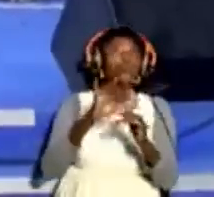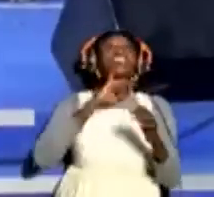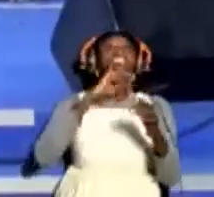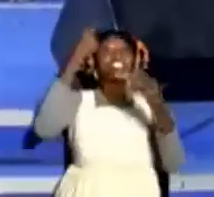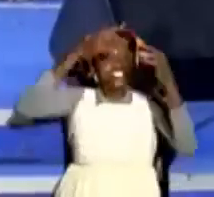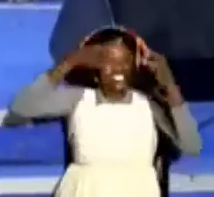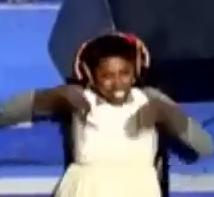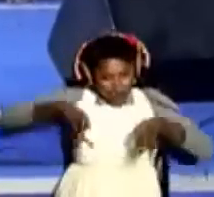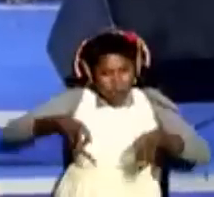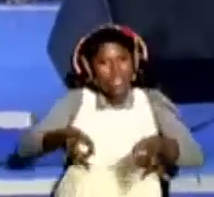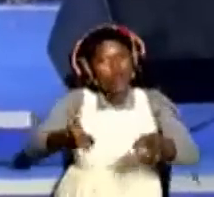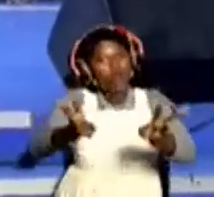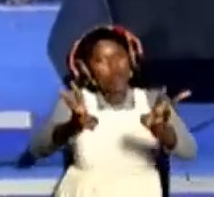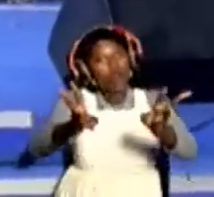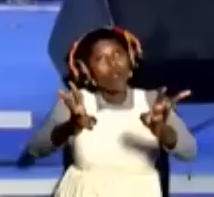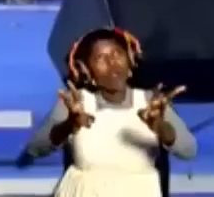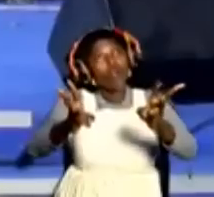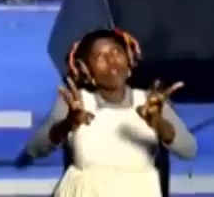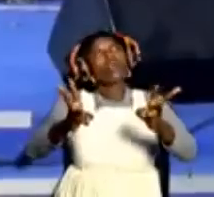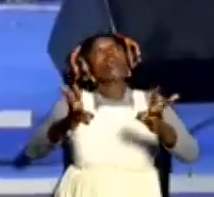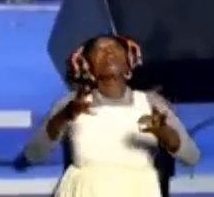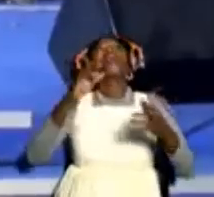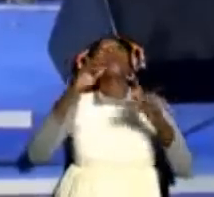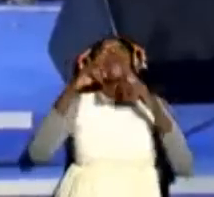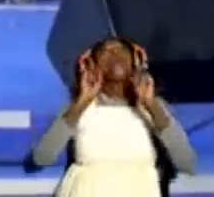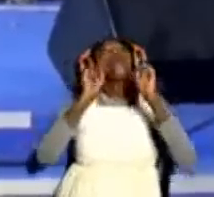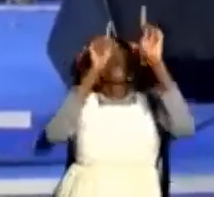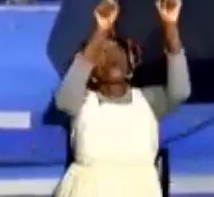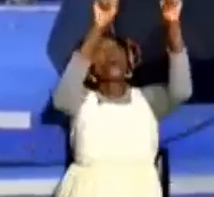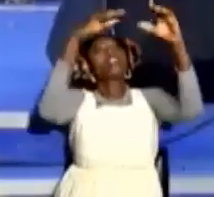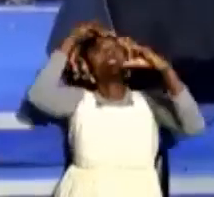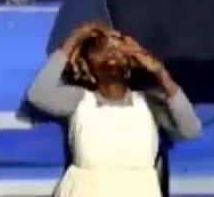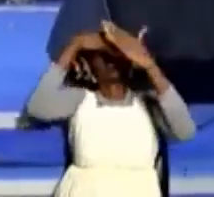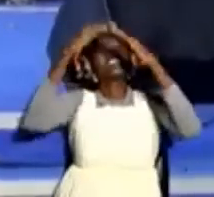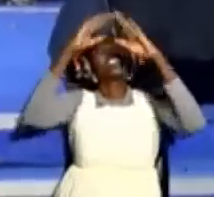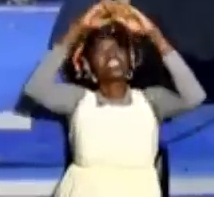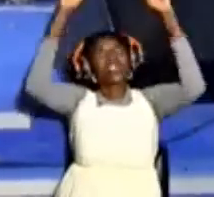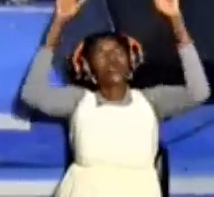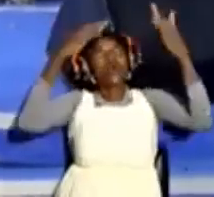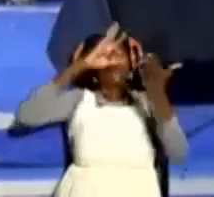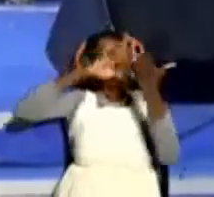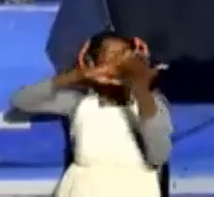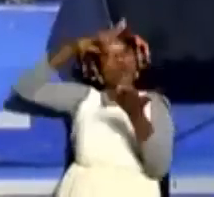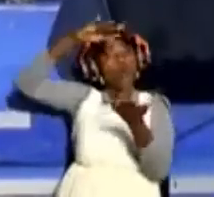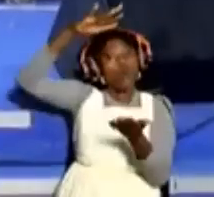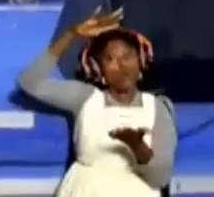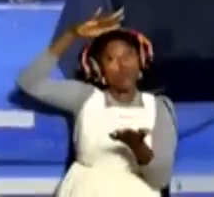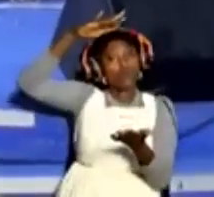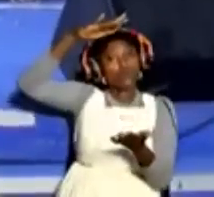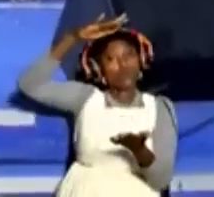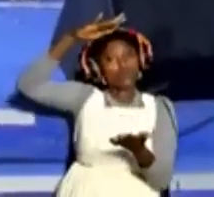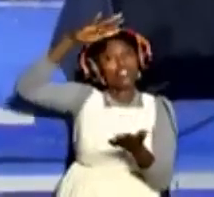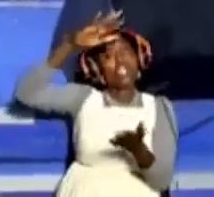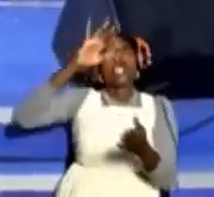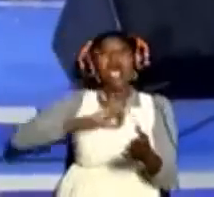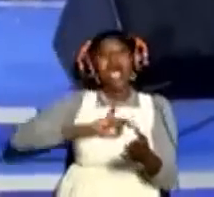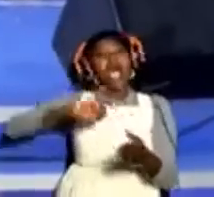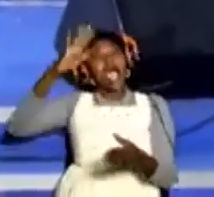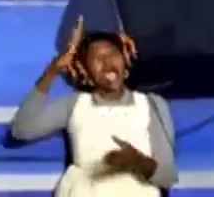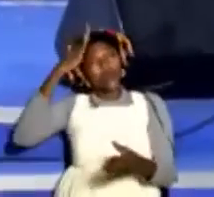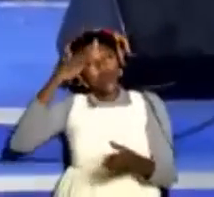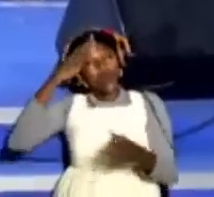Jesu lo na yena ohun lo lo sile ogo